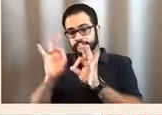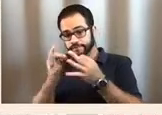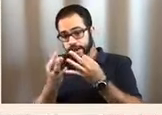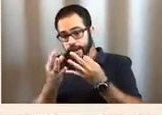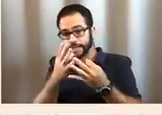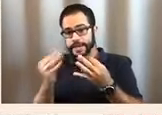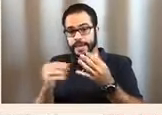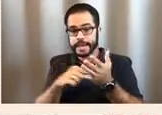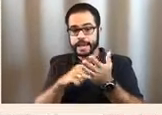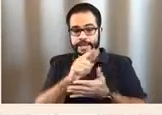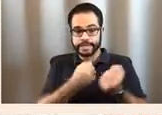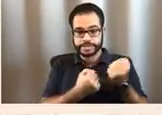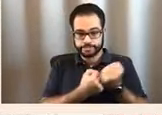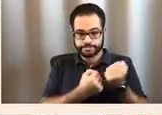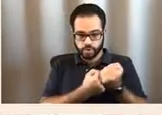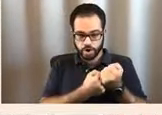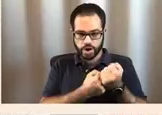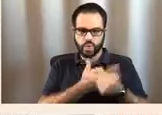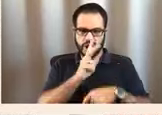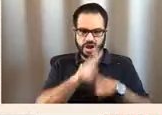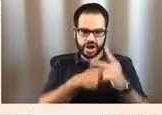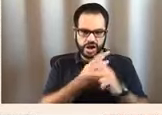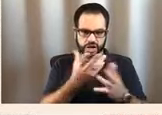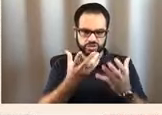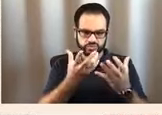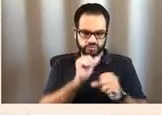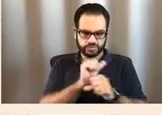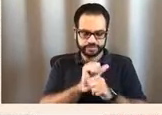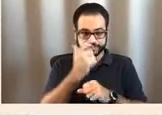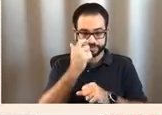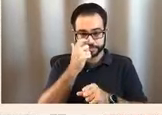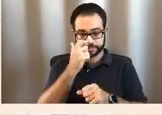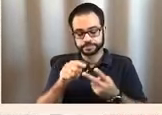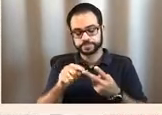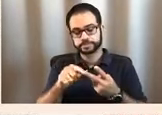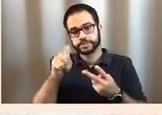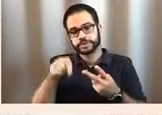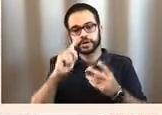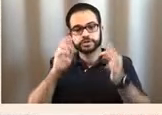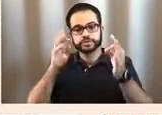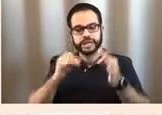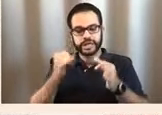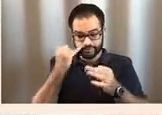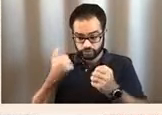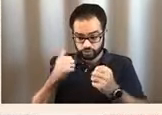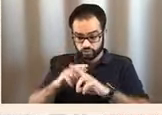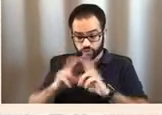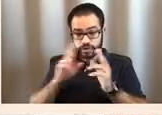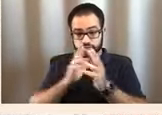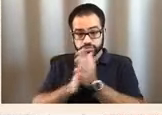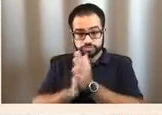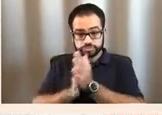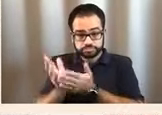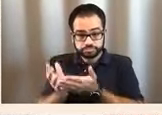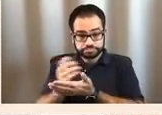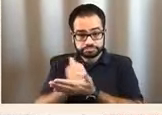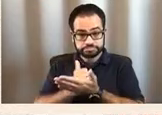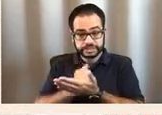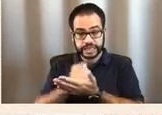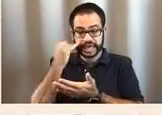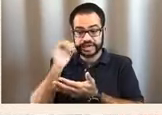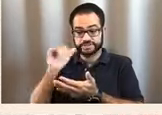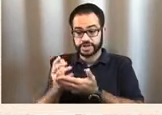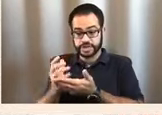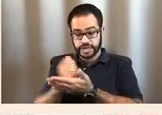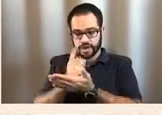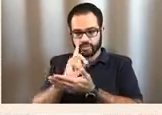supports. They need to determine if they are ready to start making money and if their income will affect their benefits.